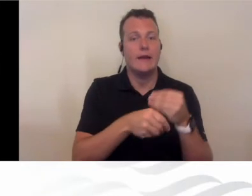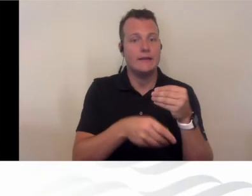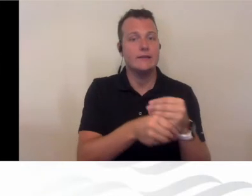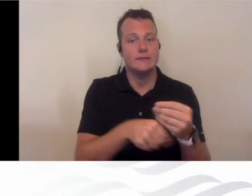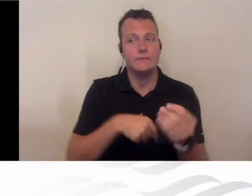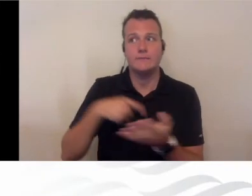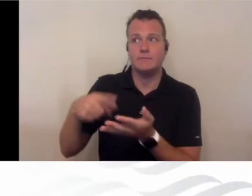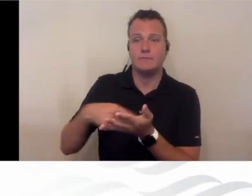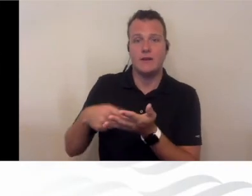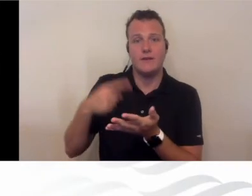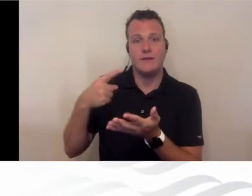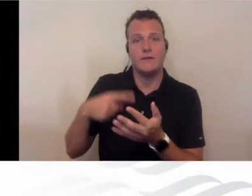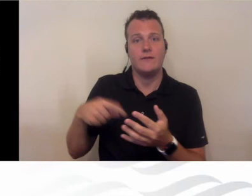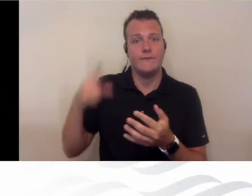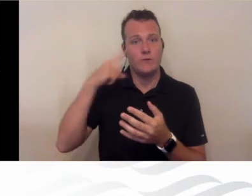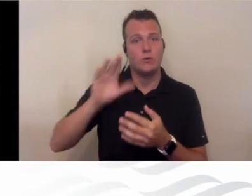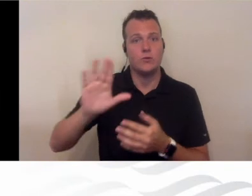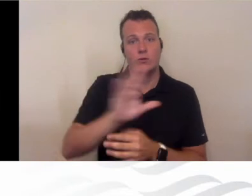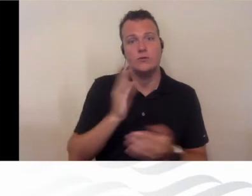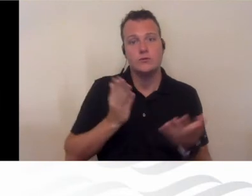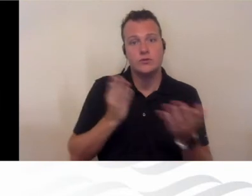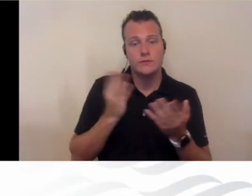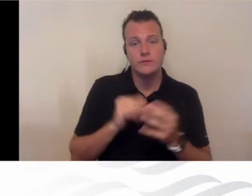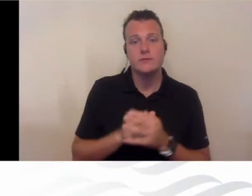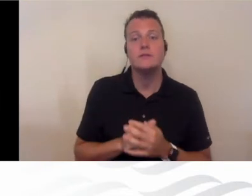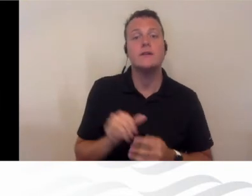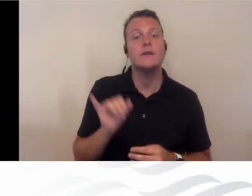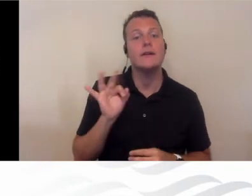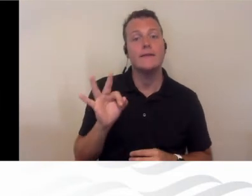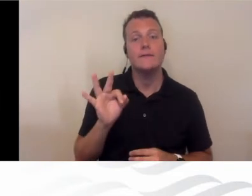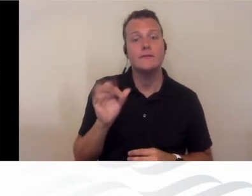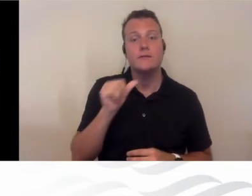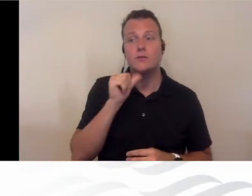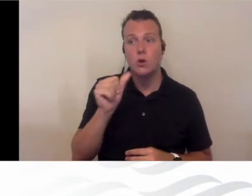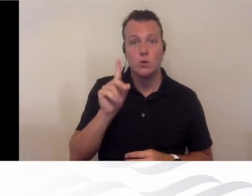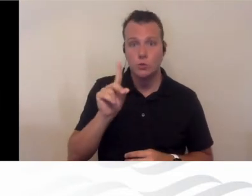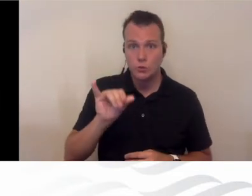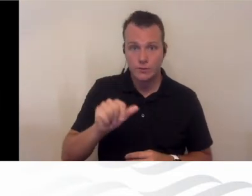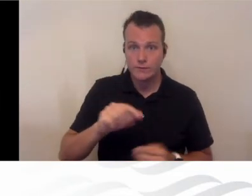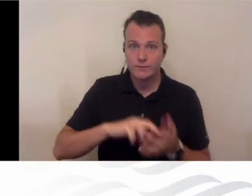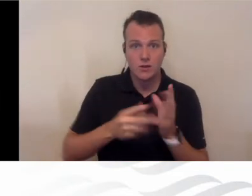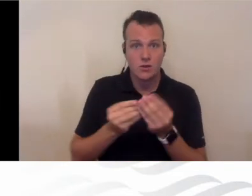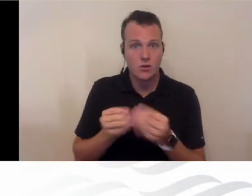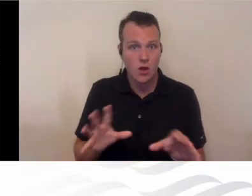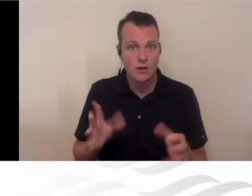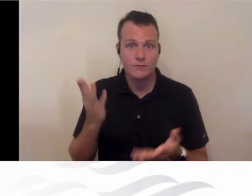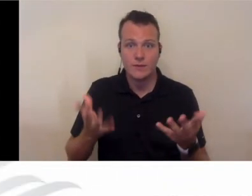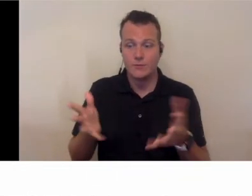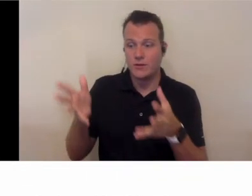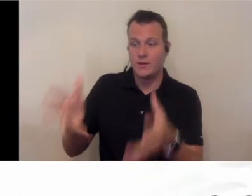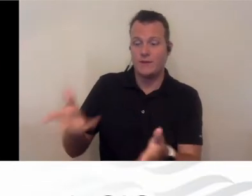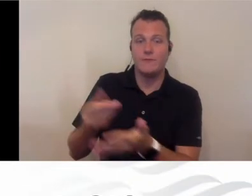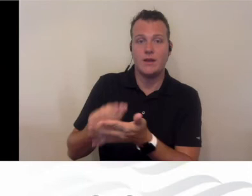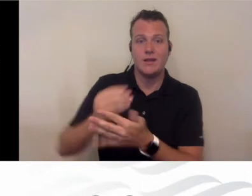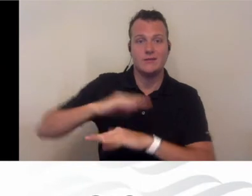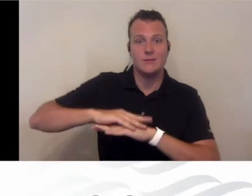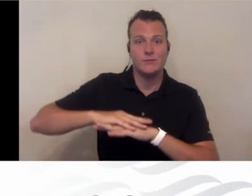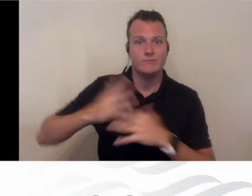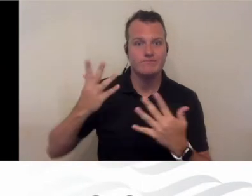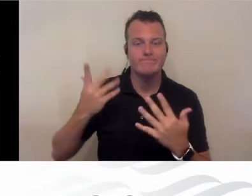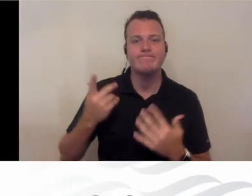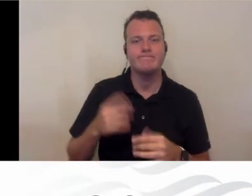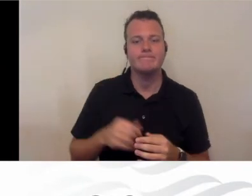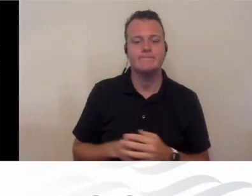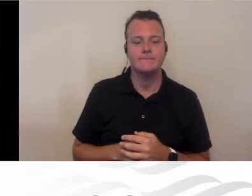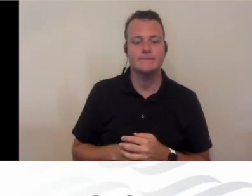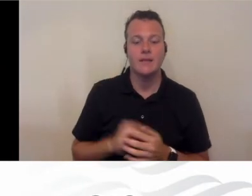in so that you can get paid for your services. If you don't do that, it's lost and you may be leaving money on the table.